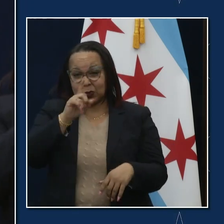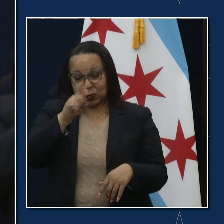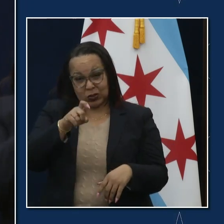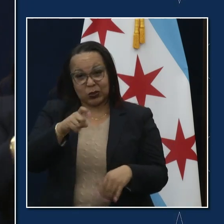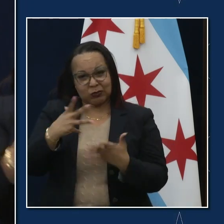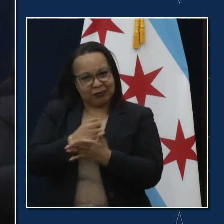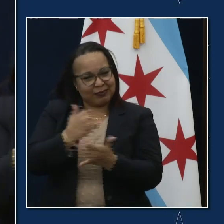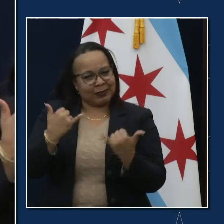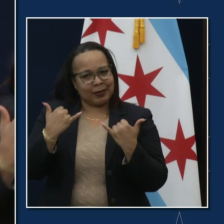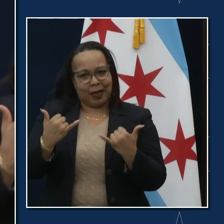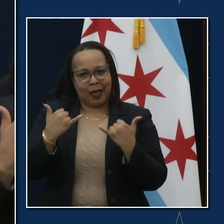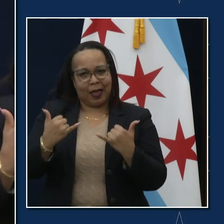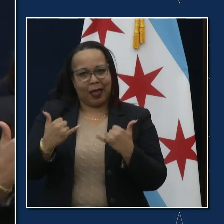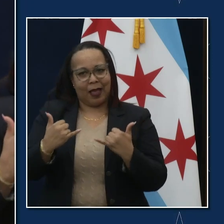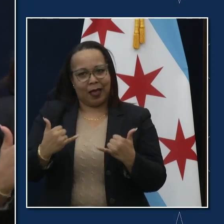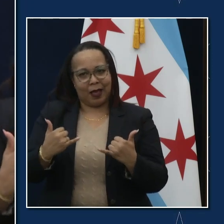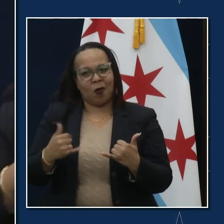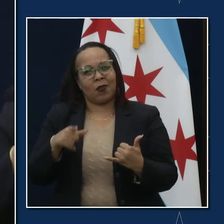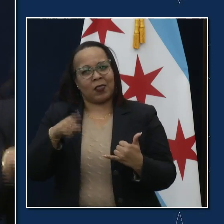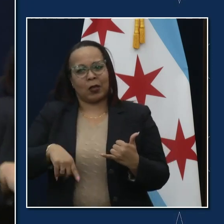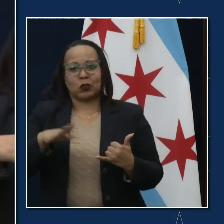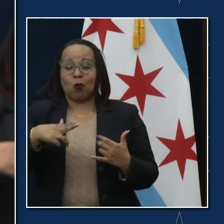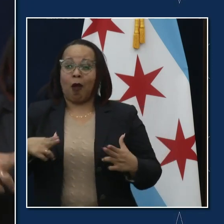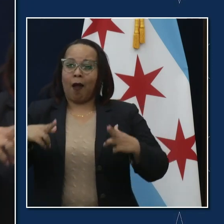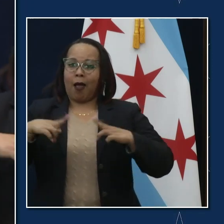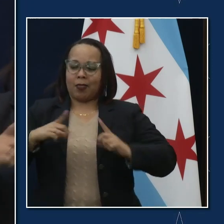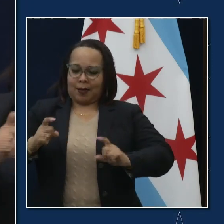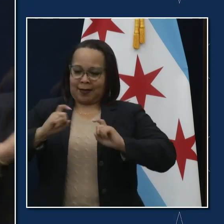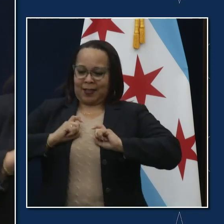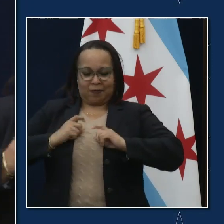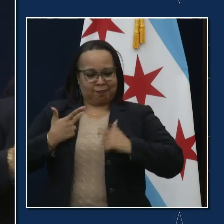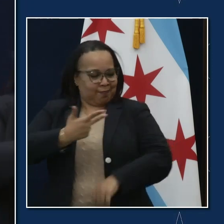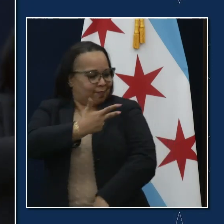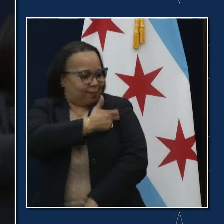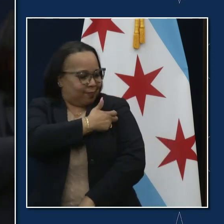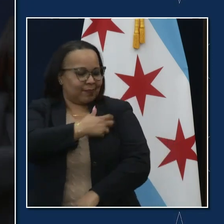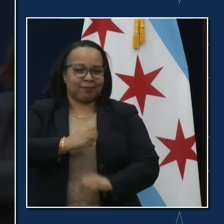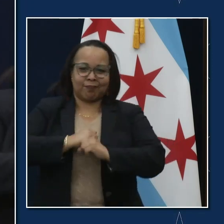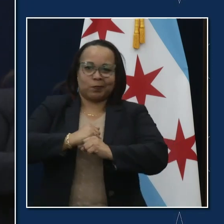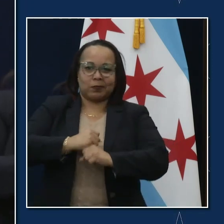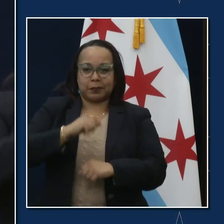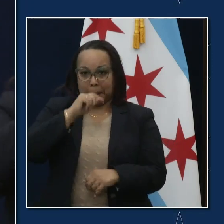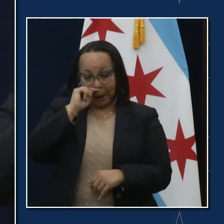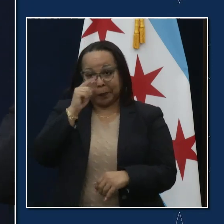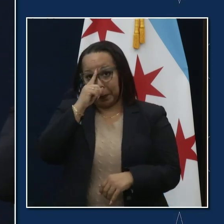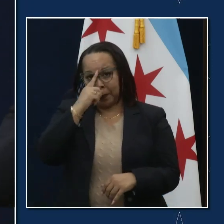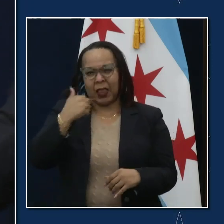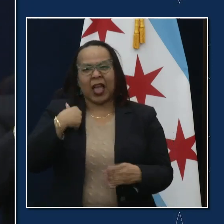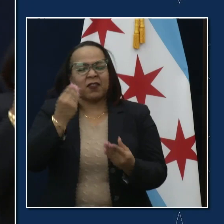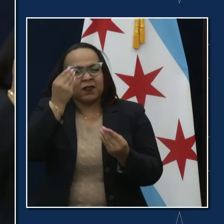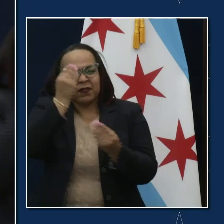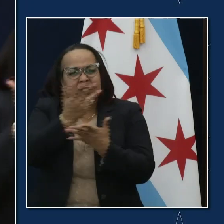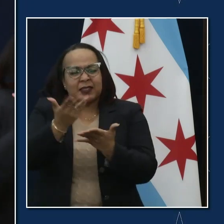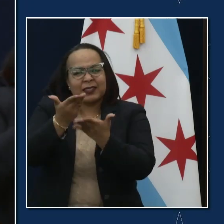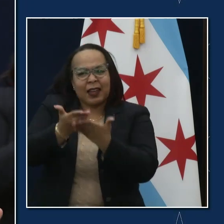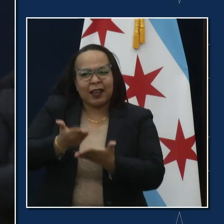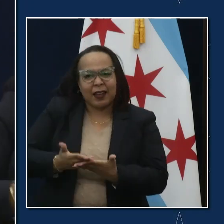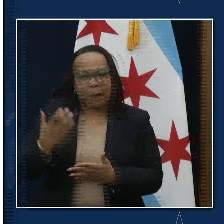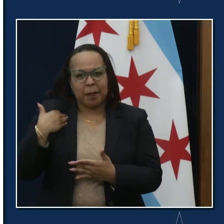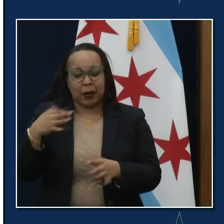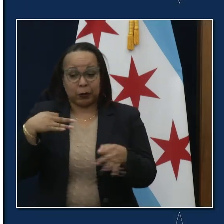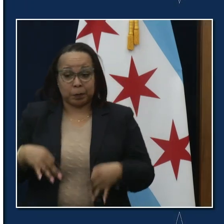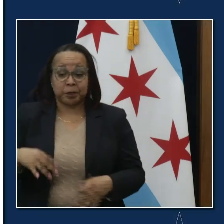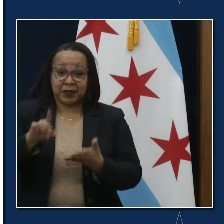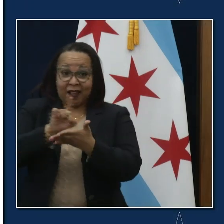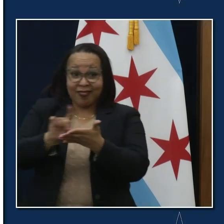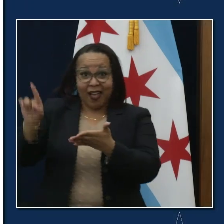that now. Make it a holiday present to yourself. Just to emphasize a little bit of data behind what the mayor shared, last